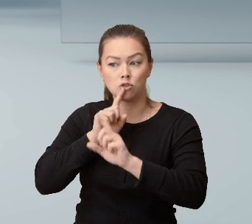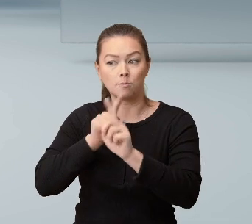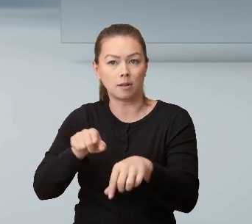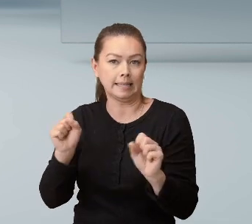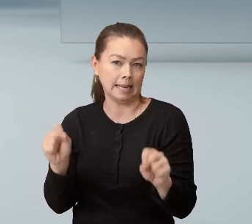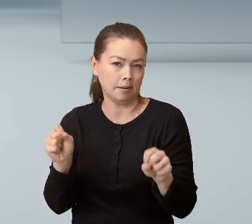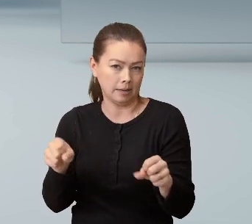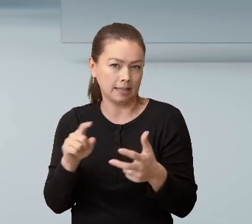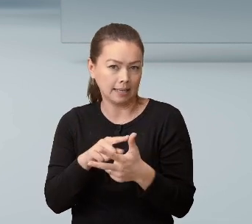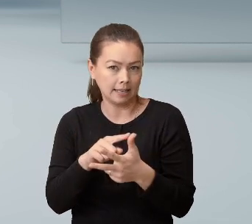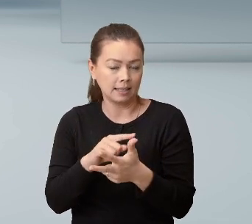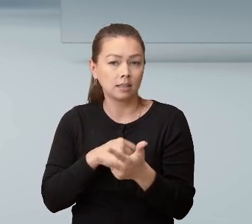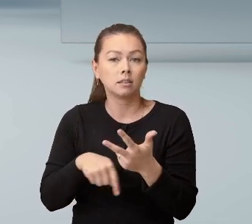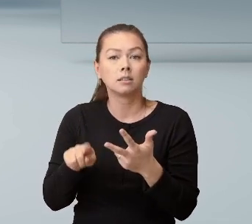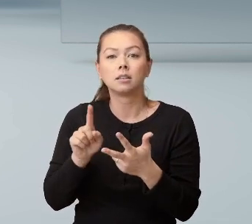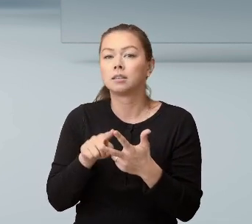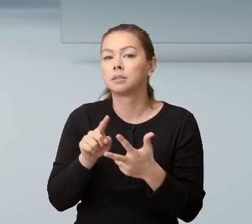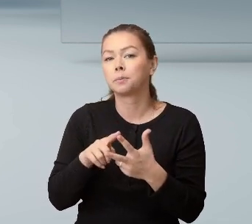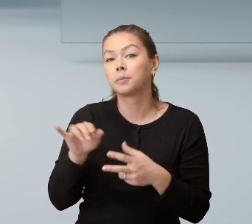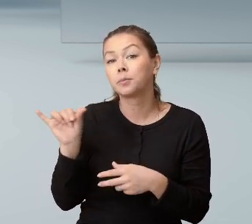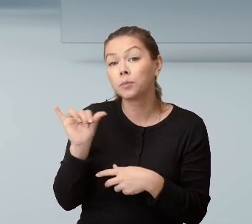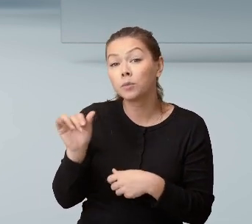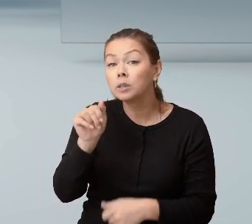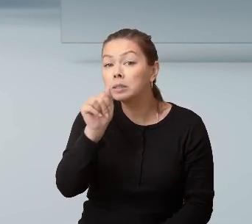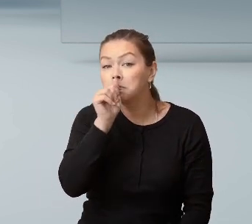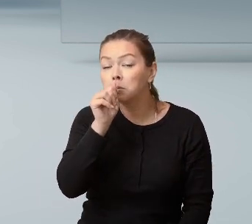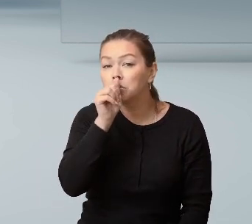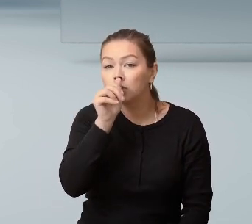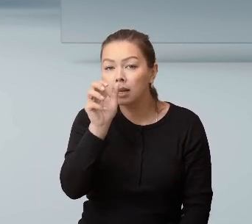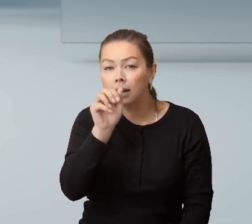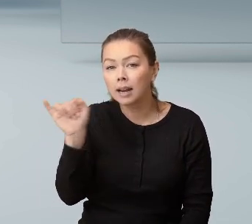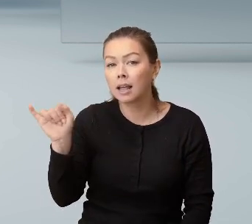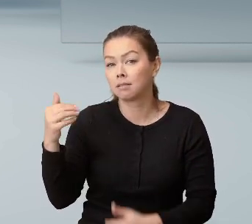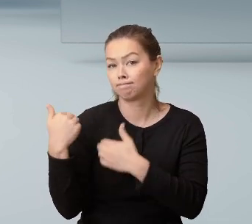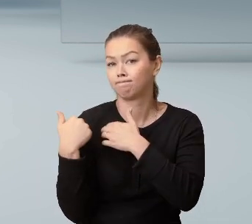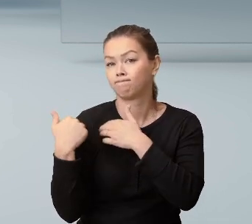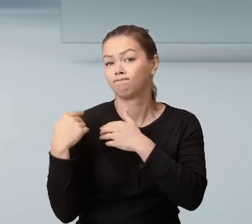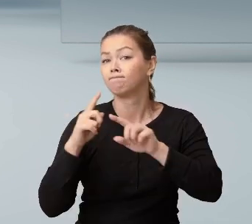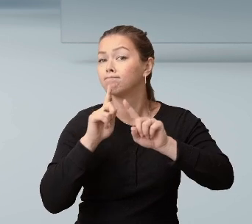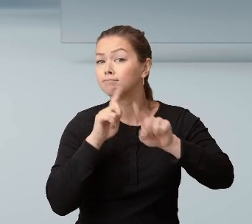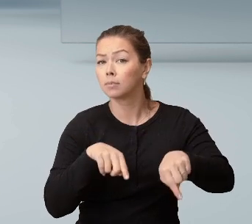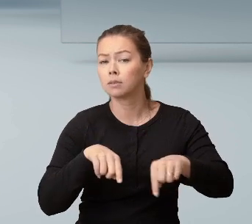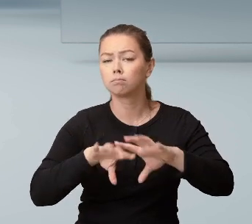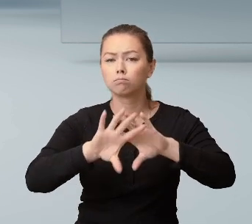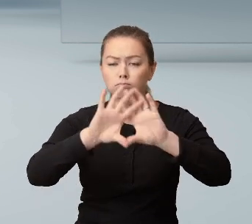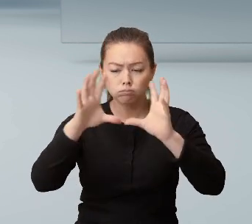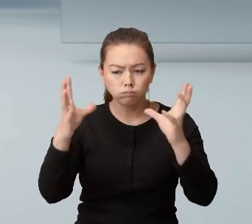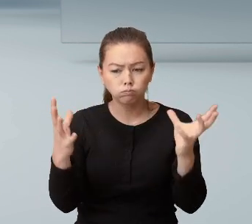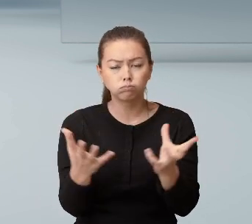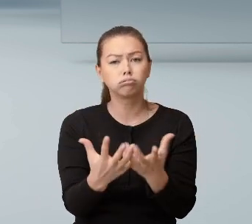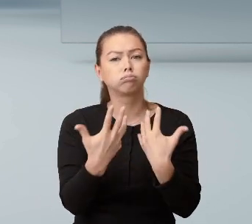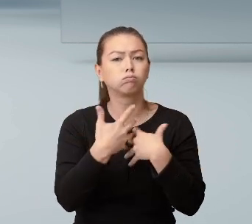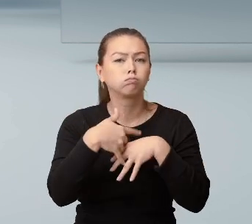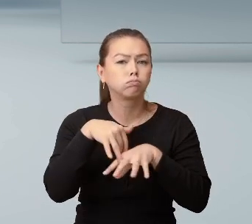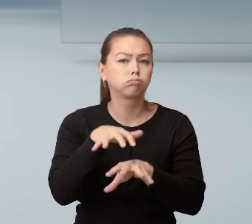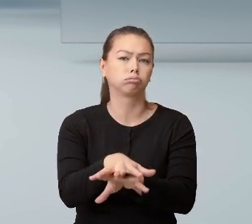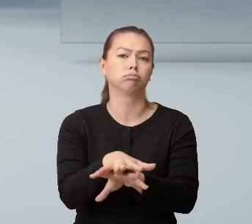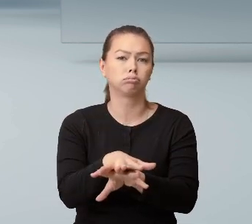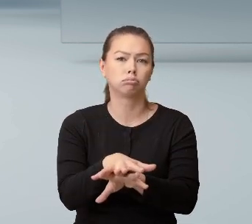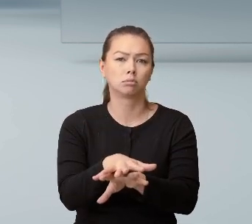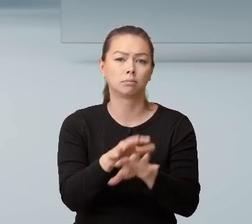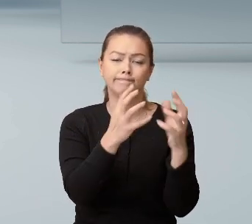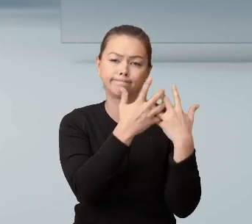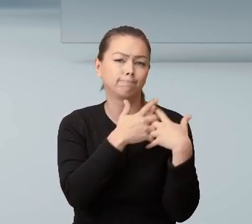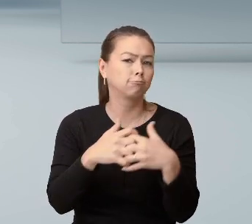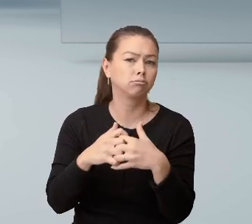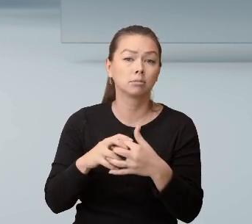but also from a privacy and AI responsible perspective, this is all being integrated and bundled into